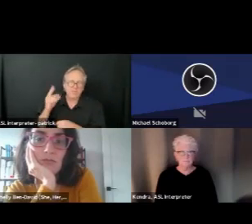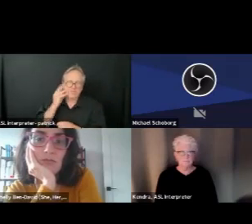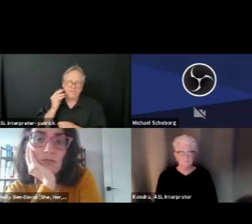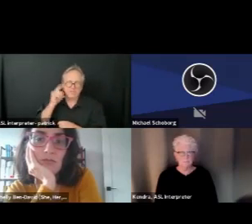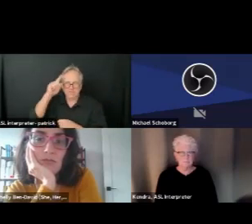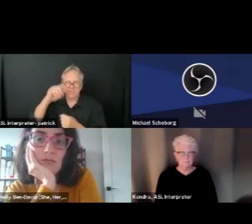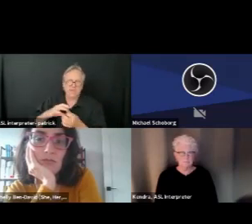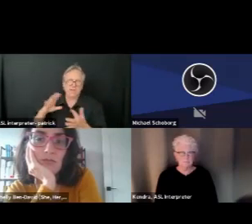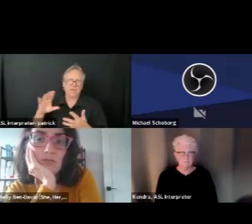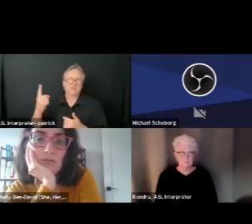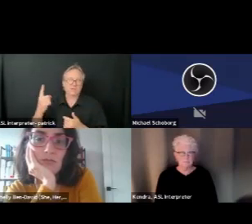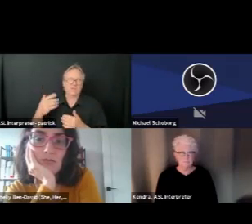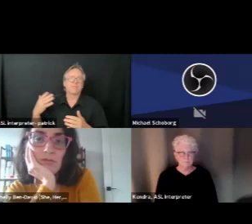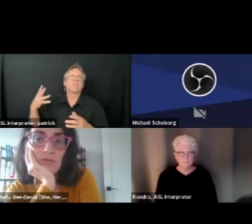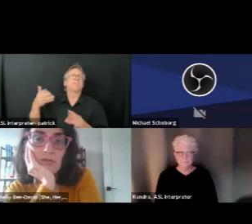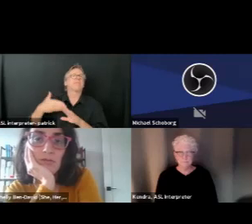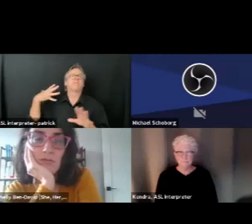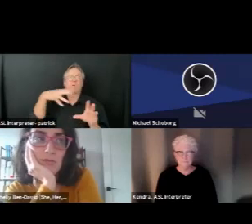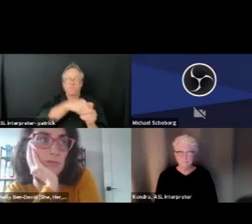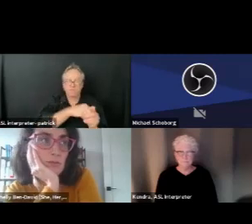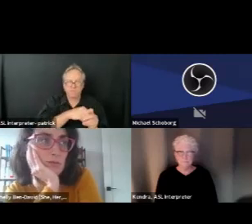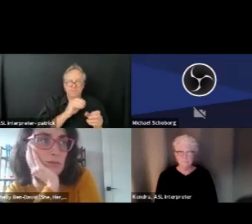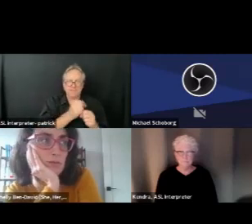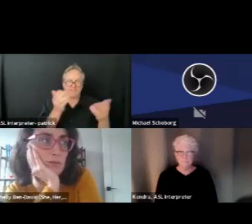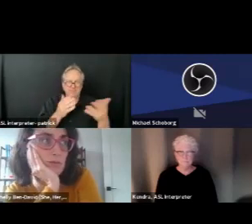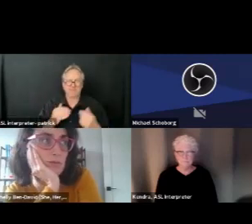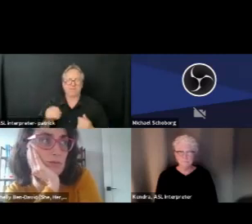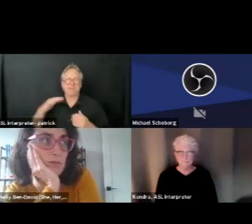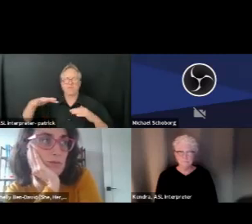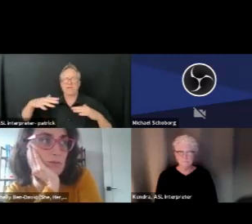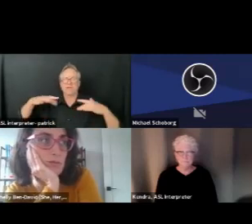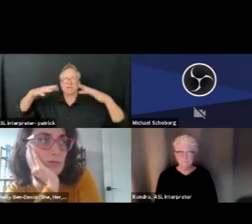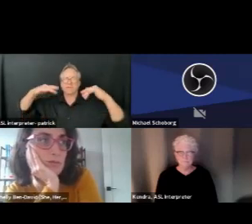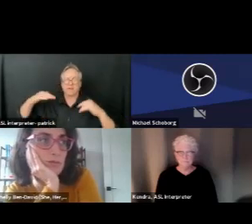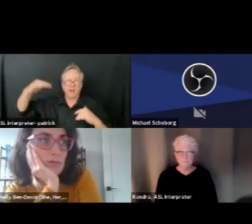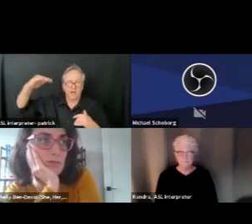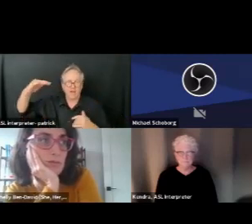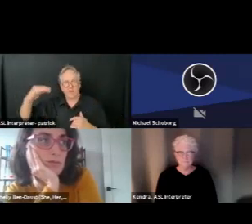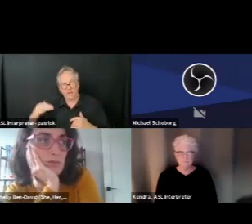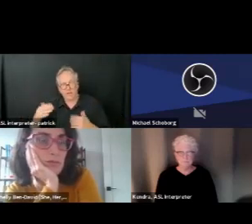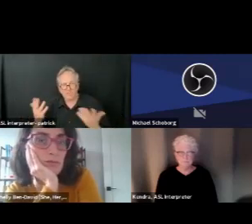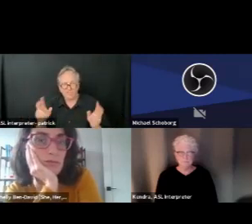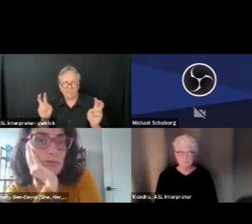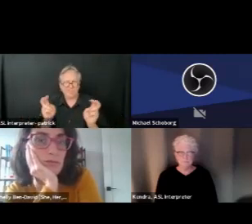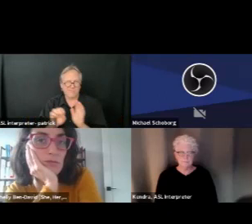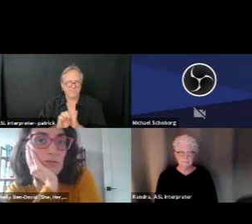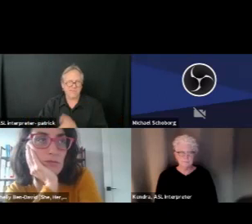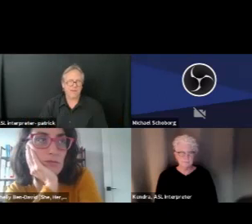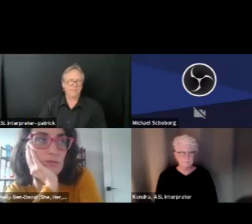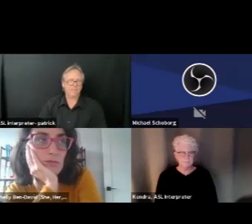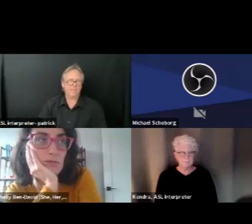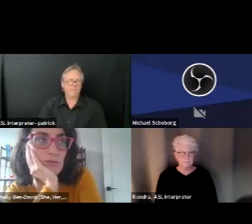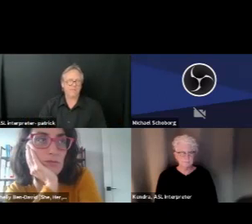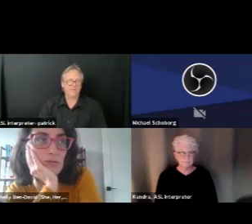psychosis before they came to the service, levels of anxiety, whether they were female or not, that kind of was